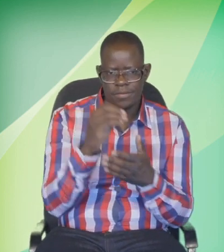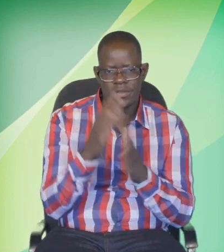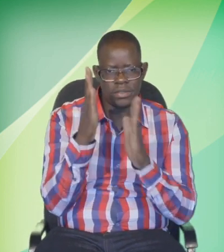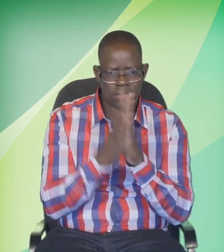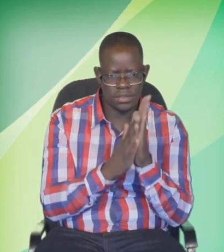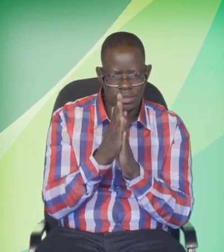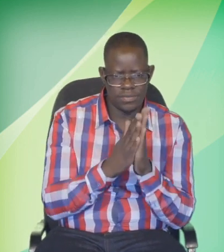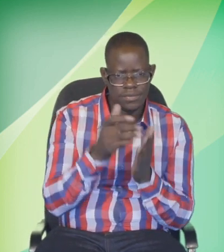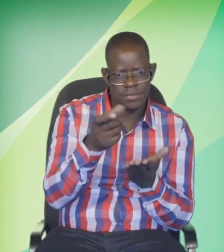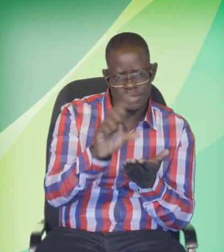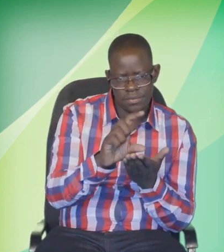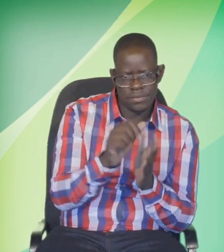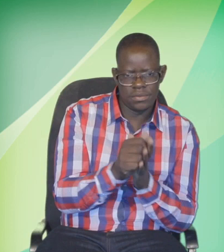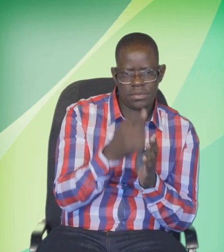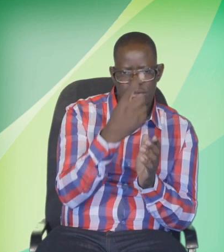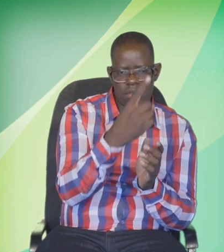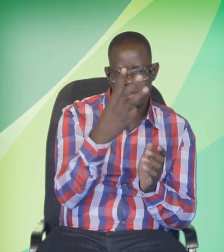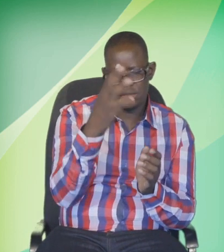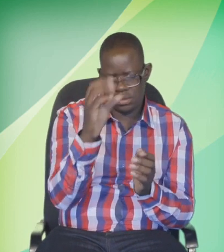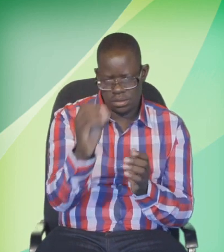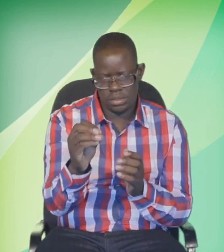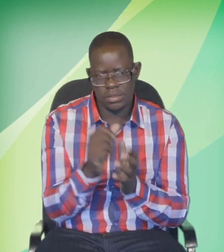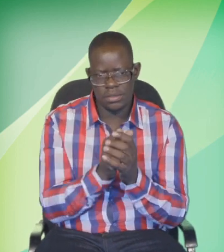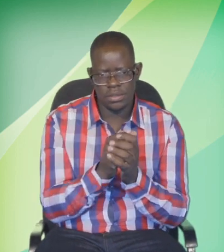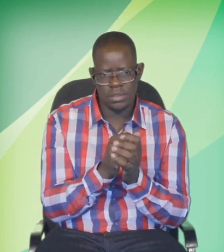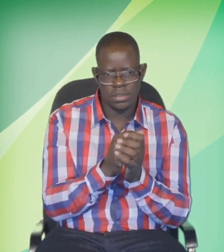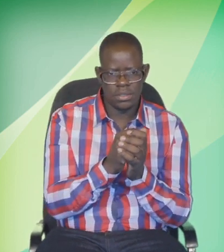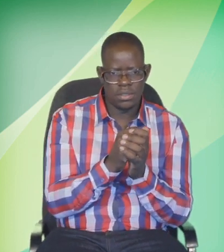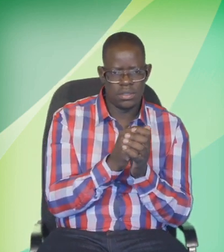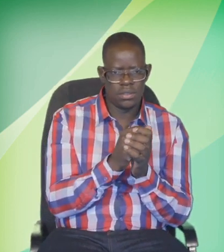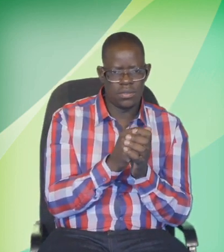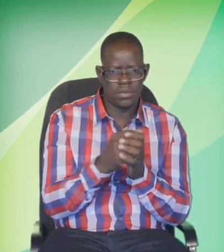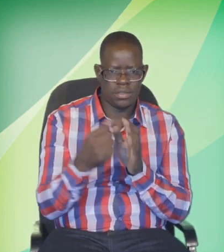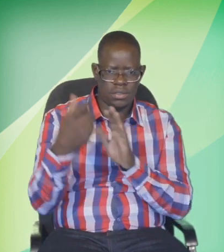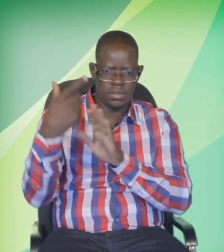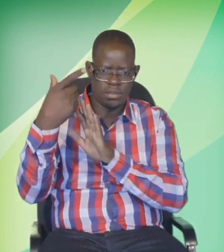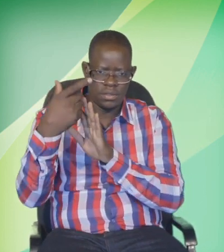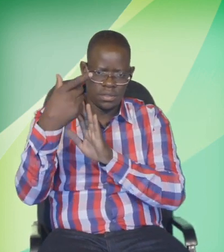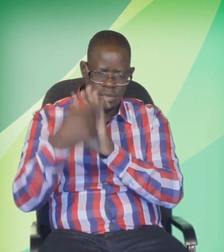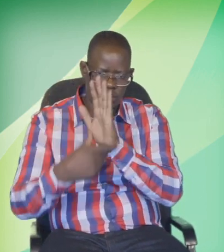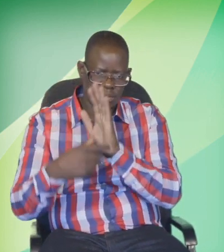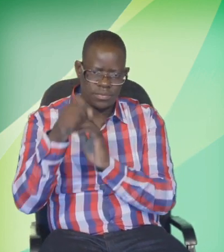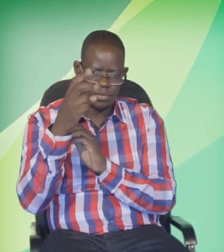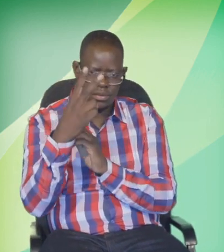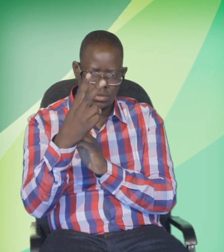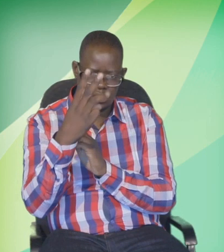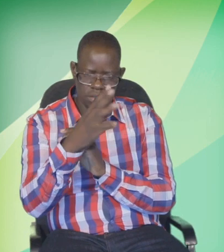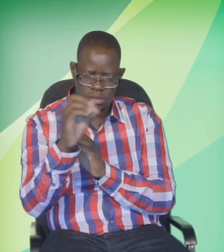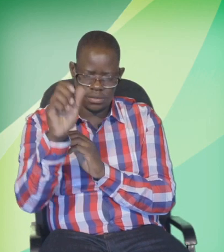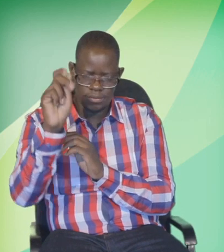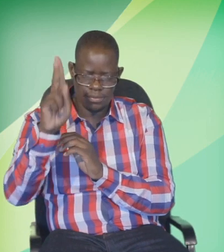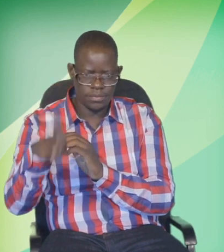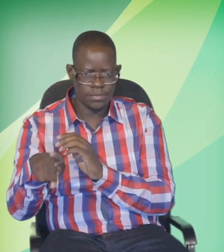Interest received 130. On the credit side, on the 30th of April,